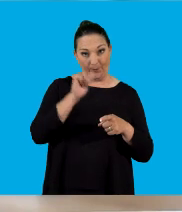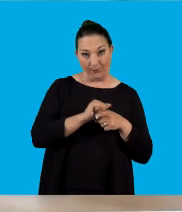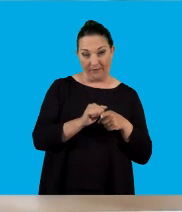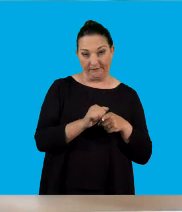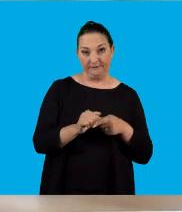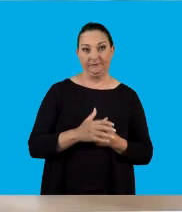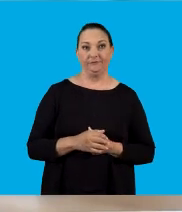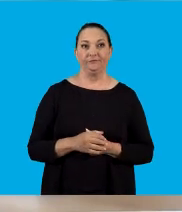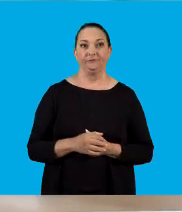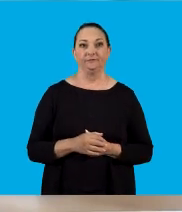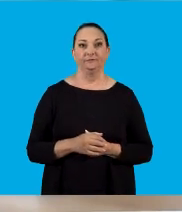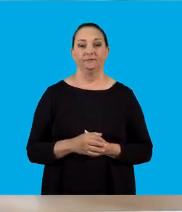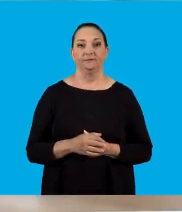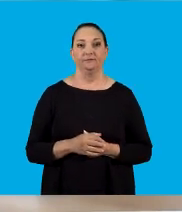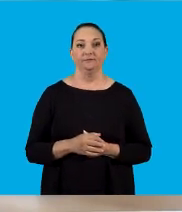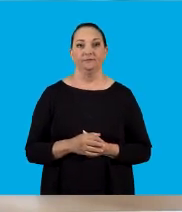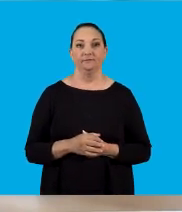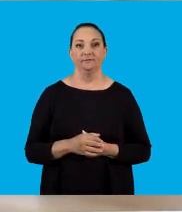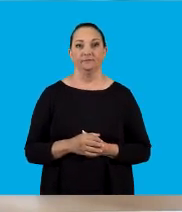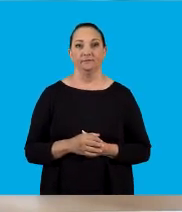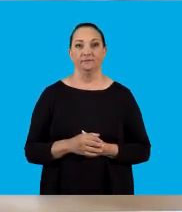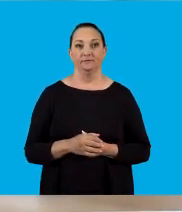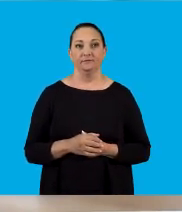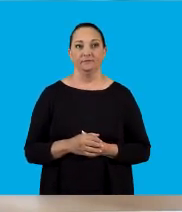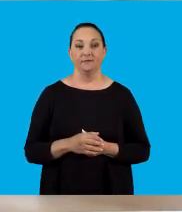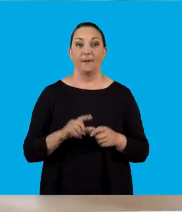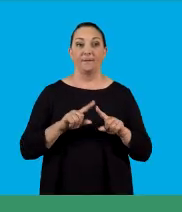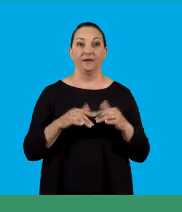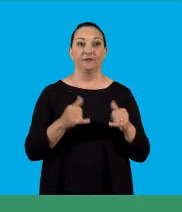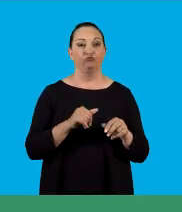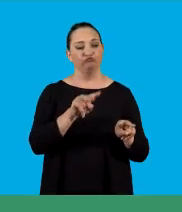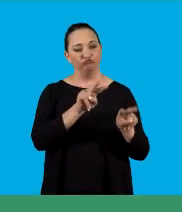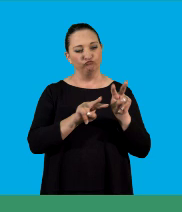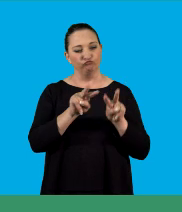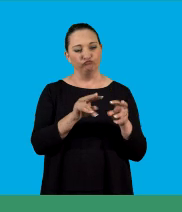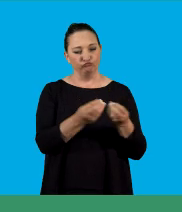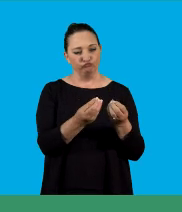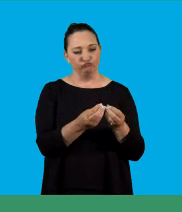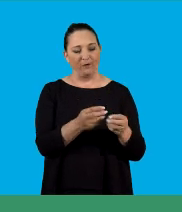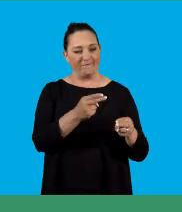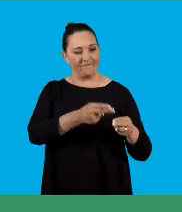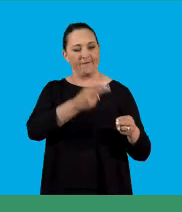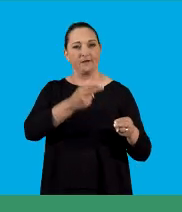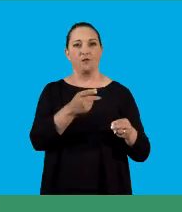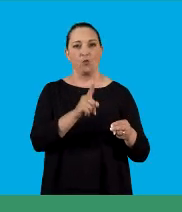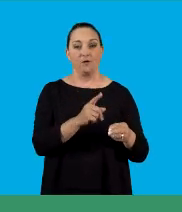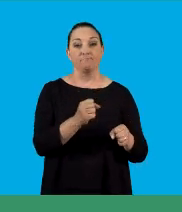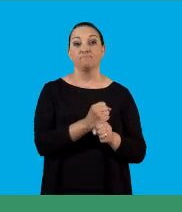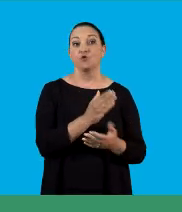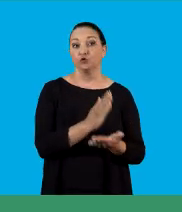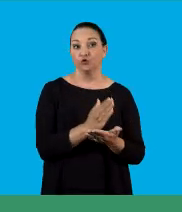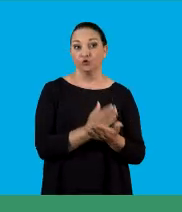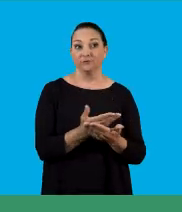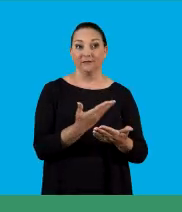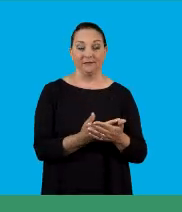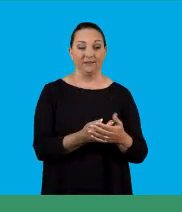practice. The following refers to inspection of the final product to ensure it